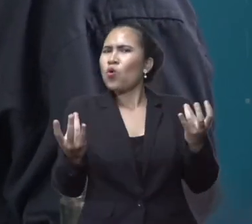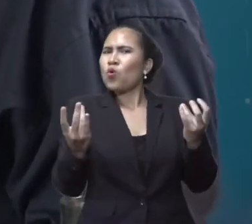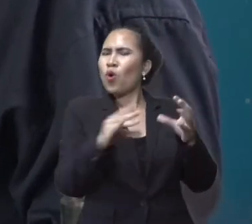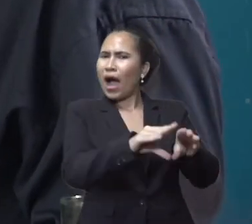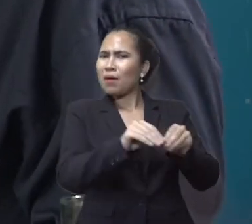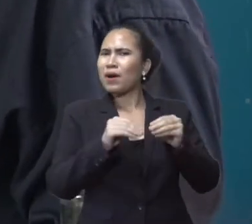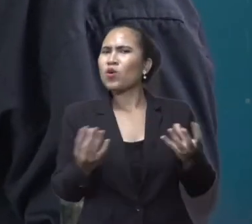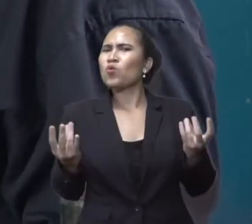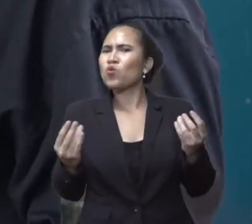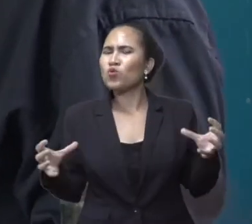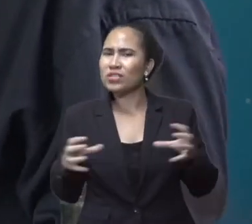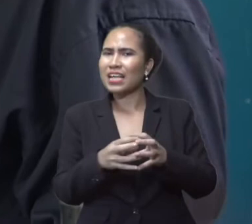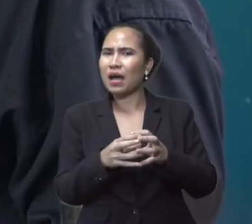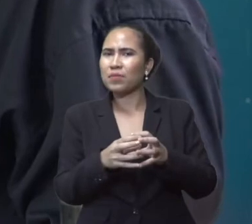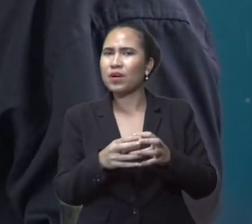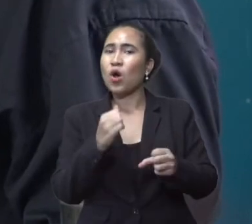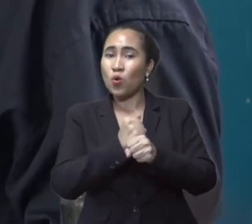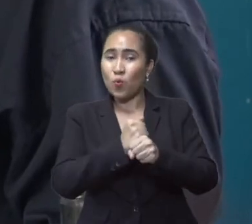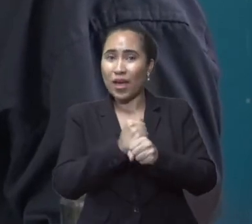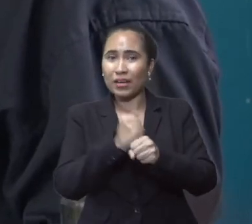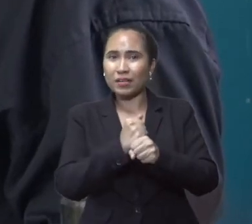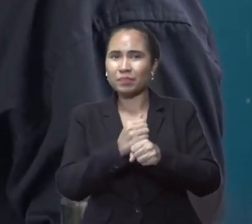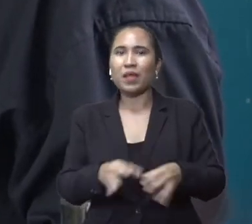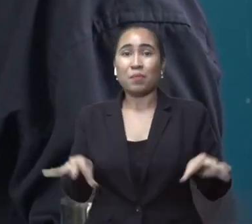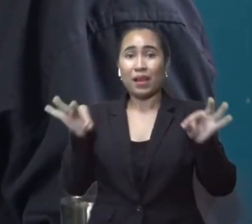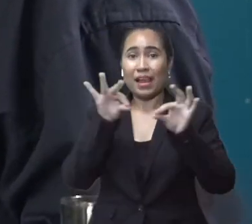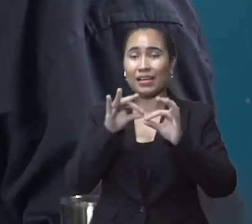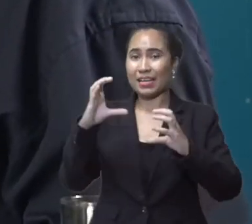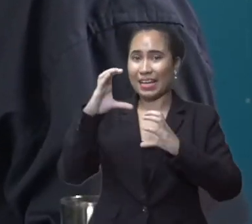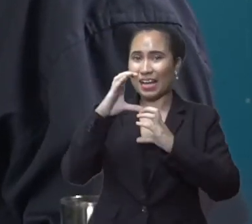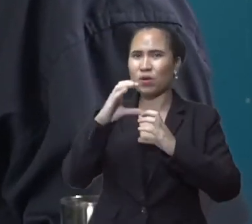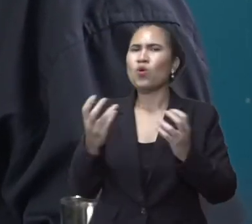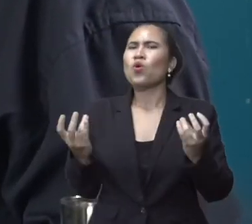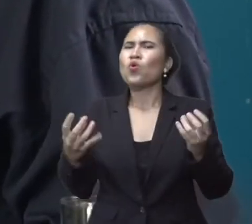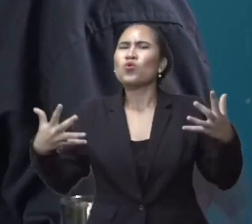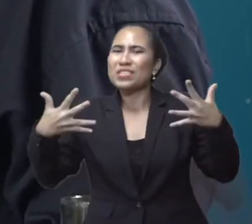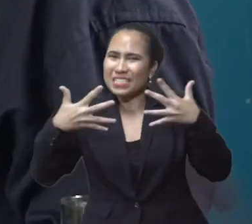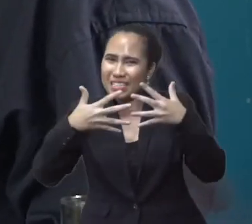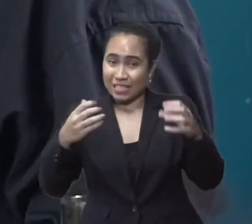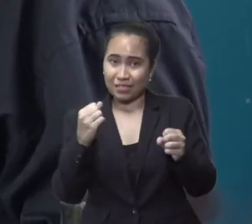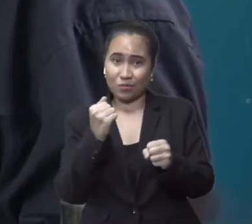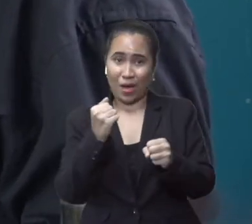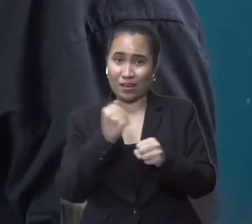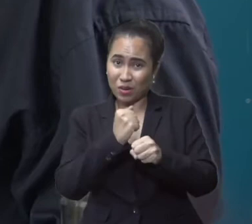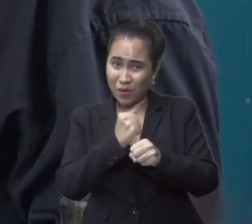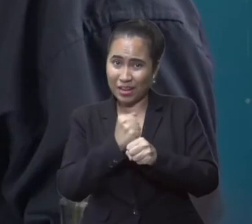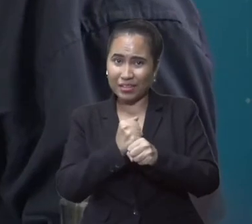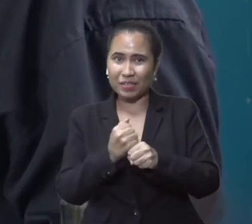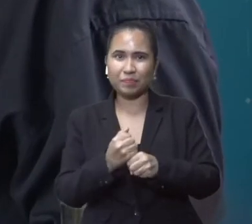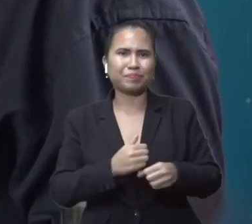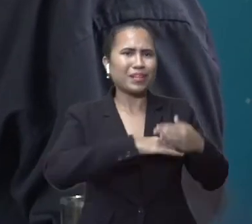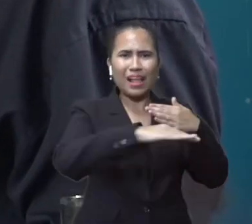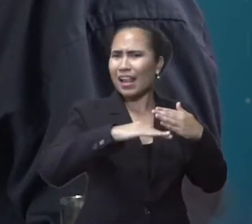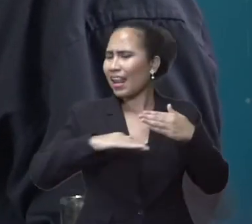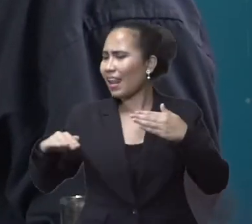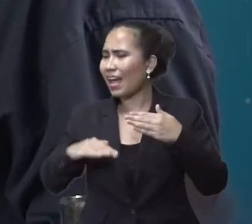learn from each other, but also collaborate. I mean, the whole essence of CARICOM is regional integration. How do we benefit from a larger collection of countries?